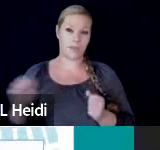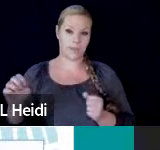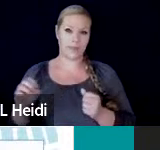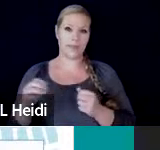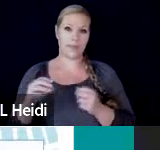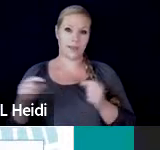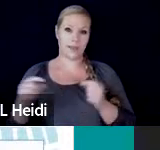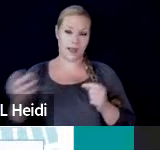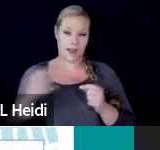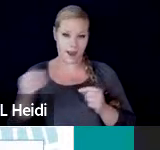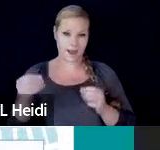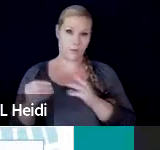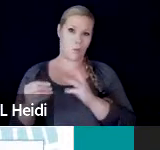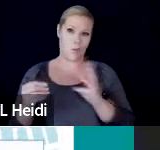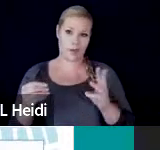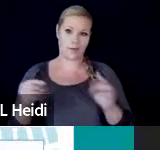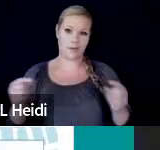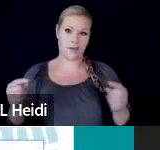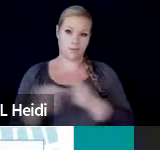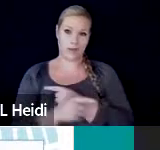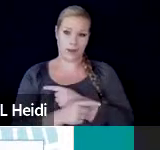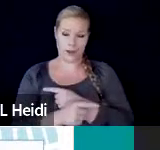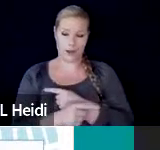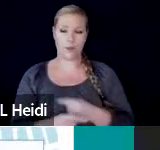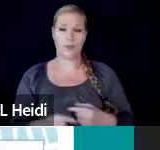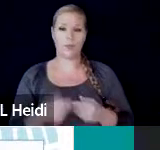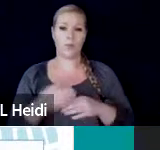westbound, to improve the